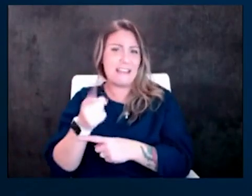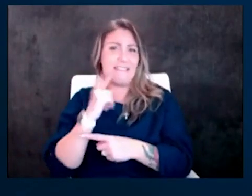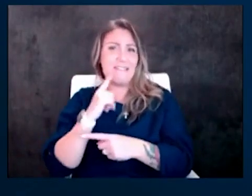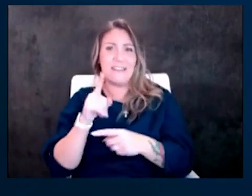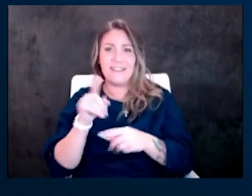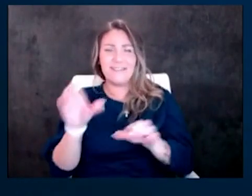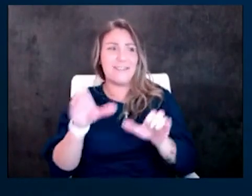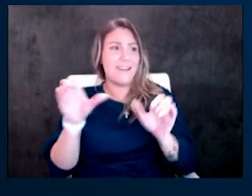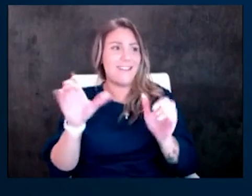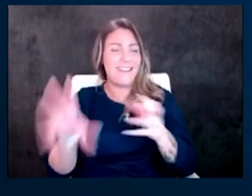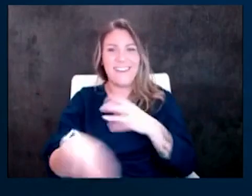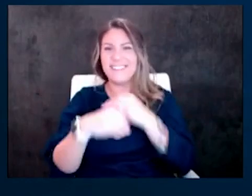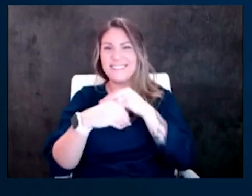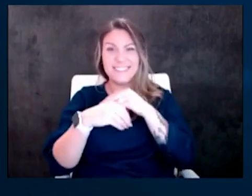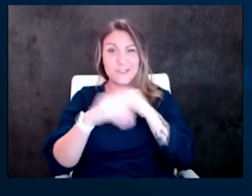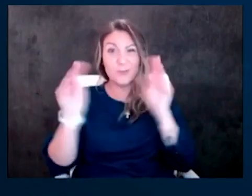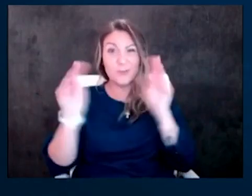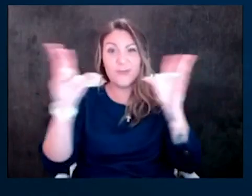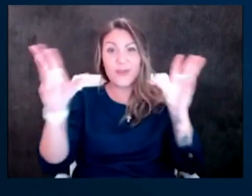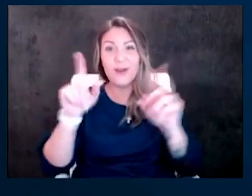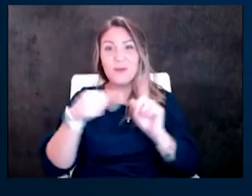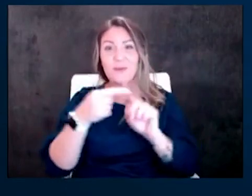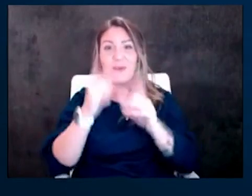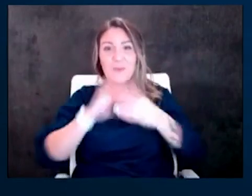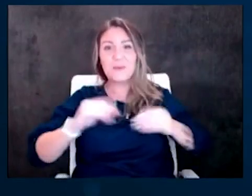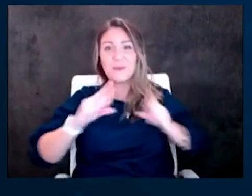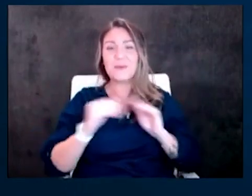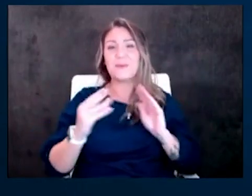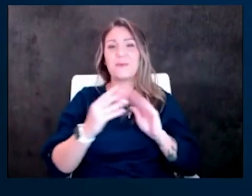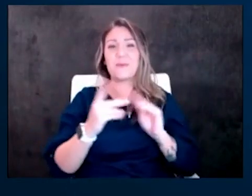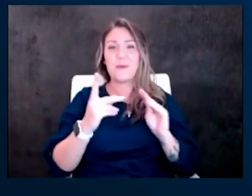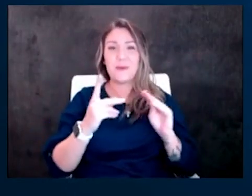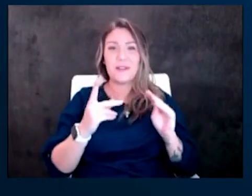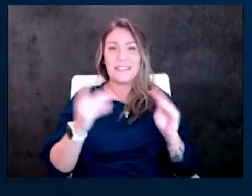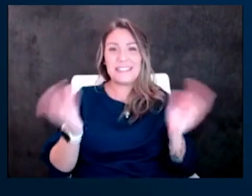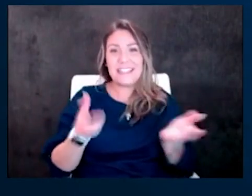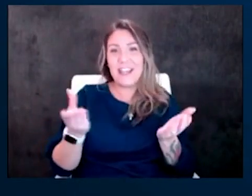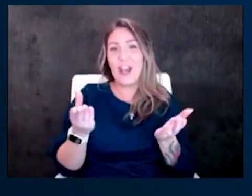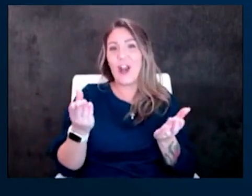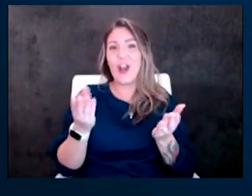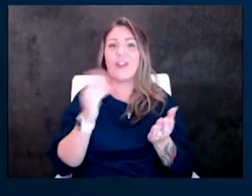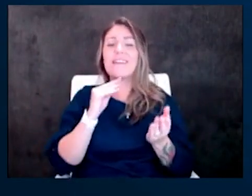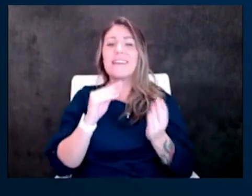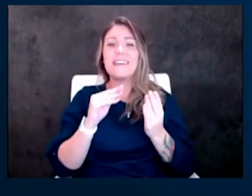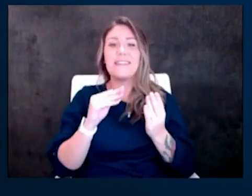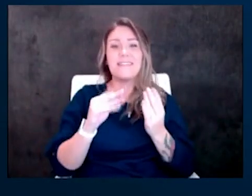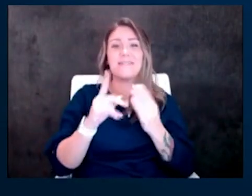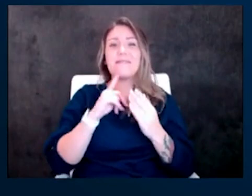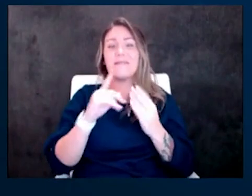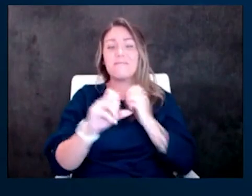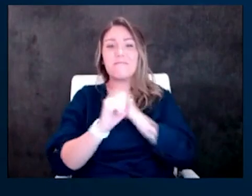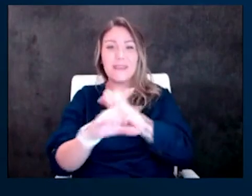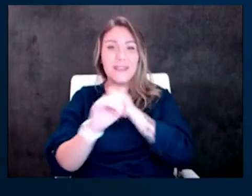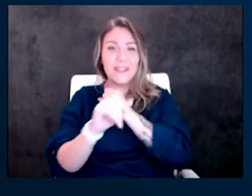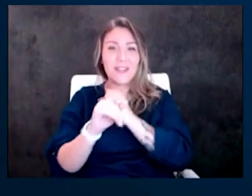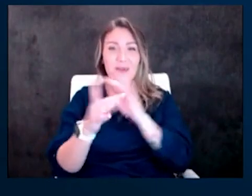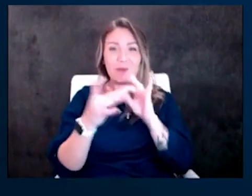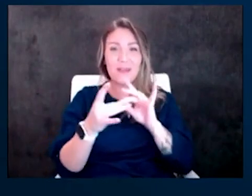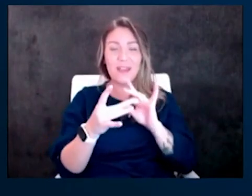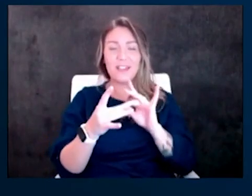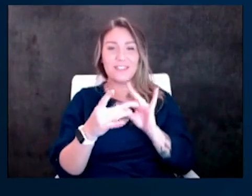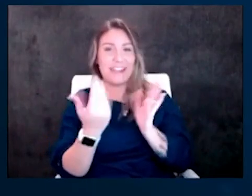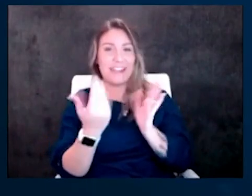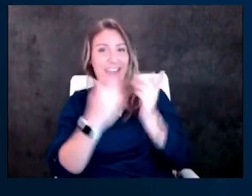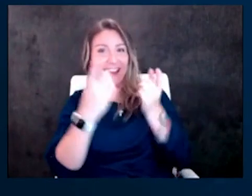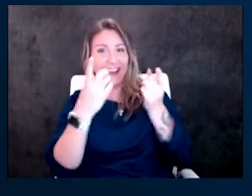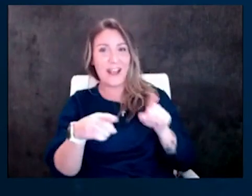miracle when we get these stories that come in too down here in media relations. So it's just like Yet again, it has happened. And